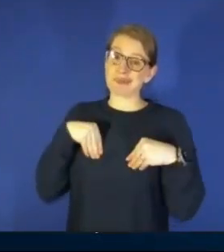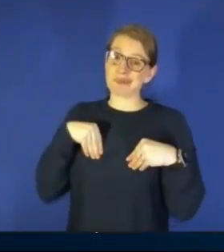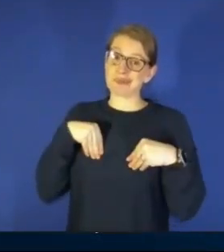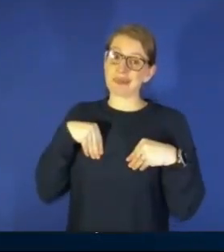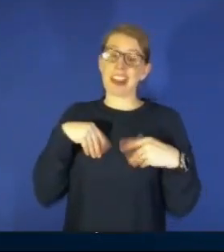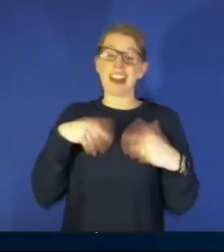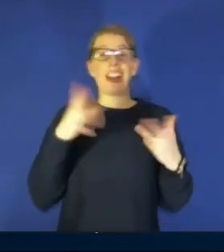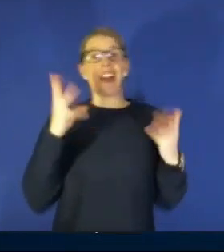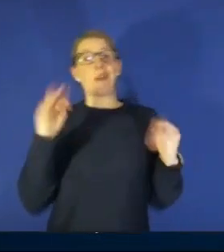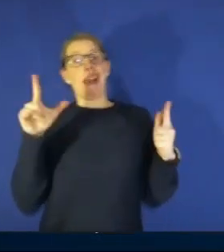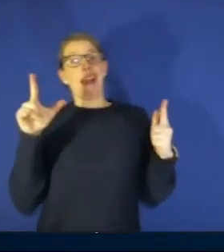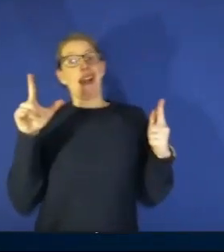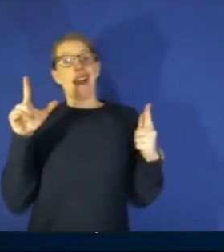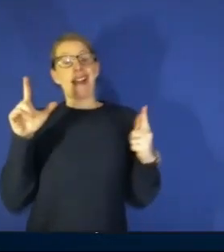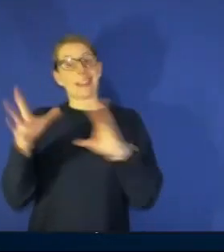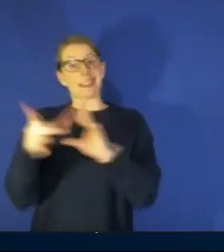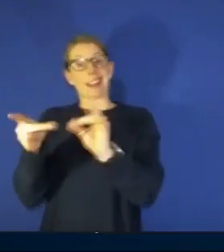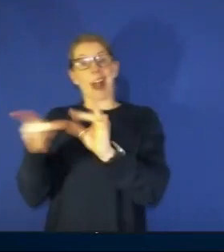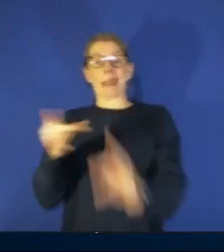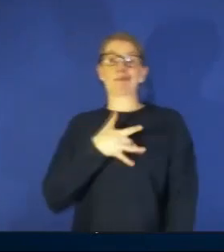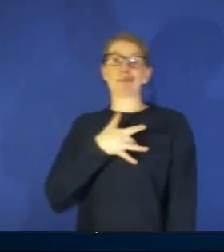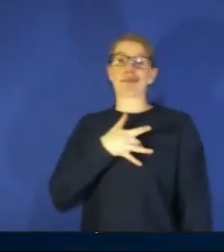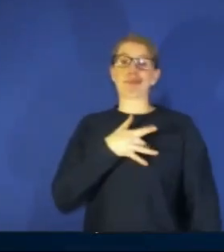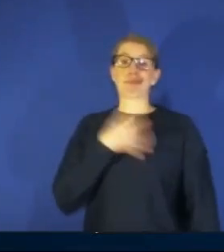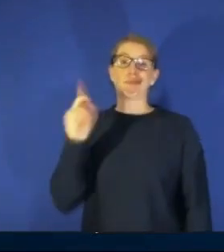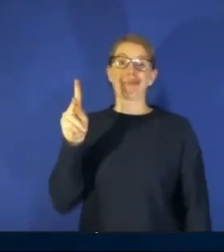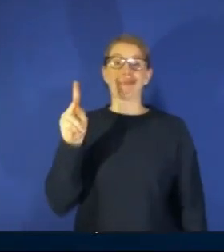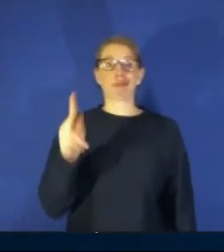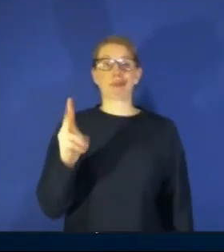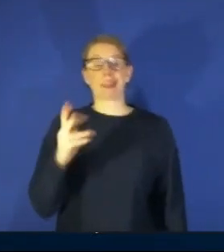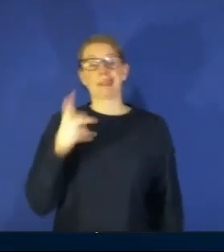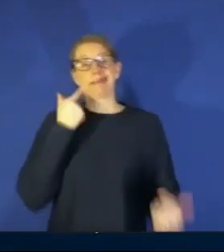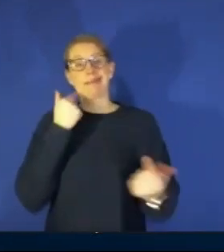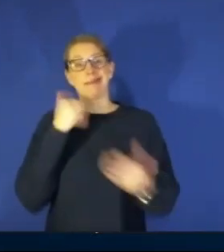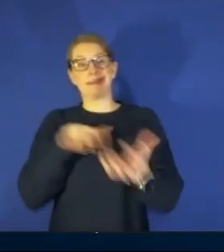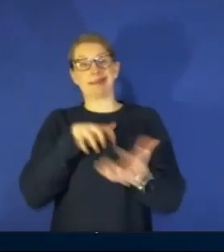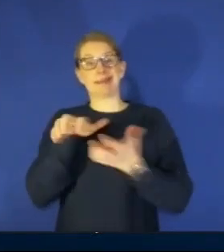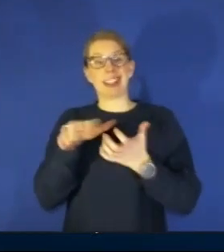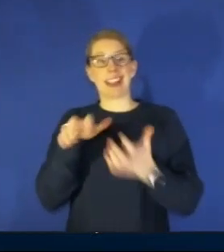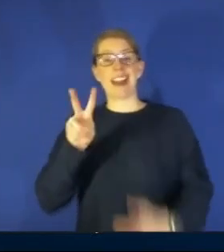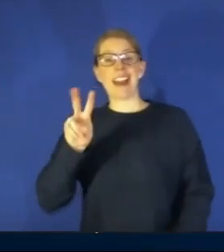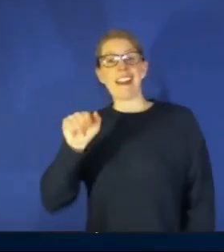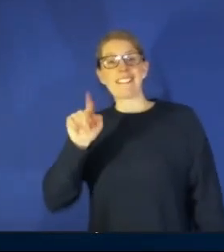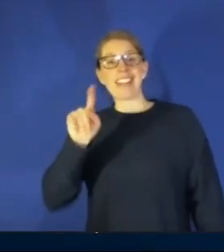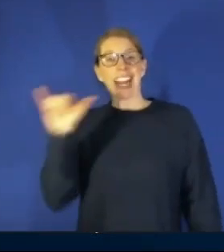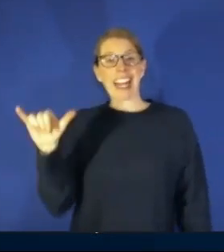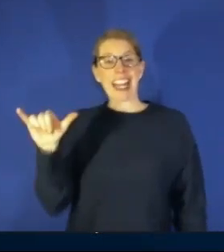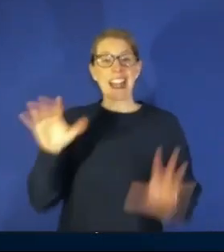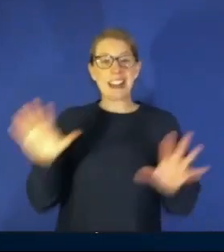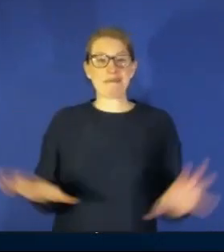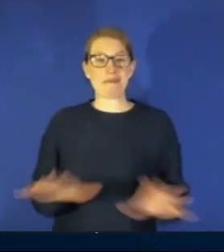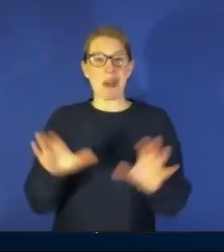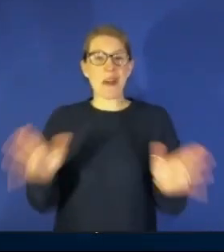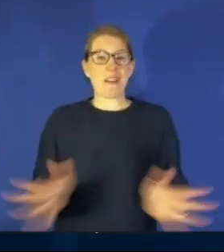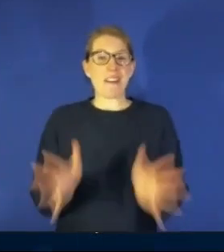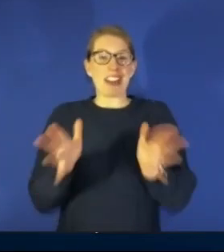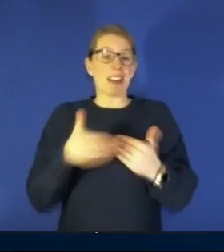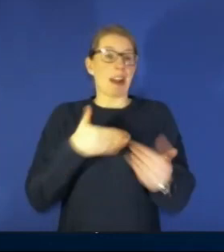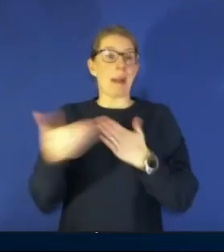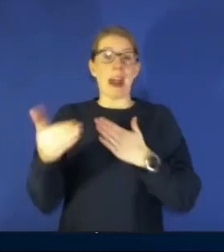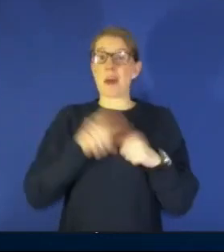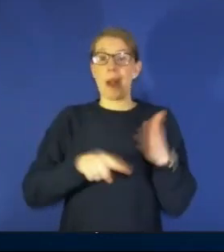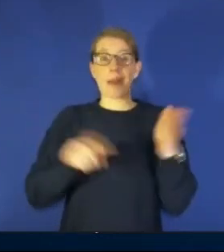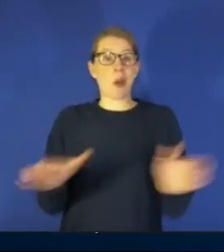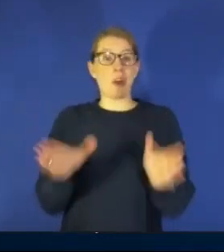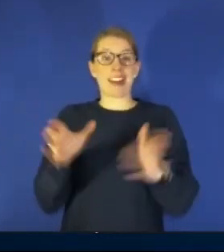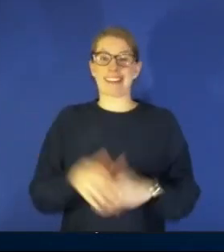I took his comment to heart. So nothing wrong with a little vanity motivation. That's all right. Okay. No matter what motivates you, that's perfect. That's right.